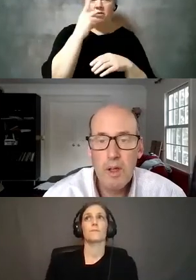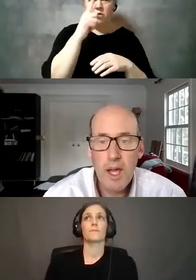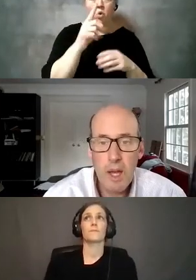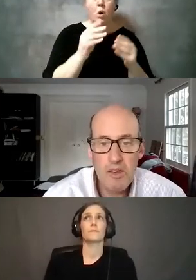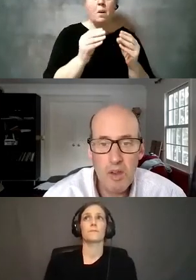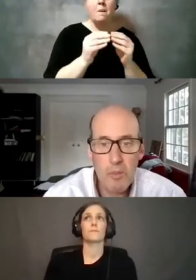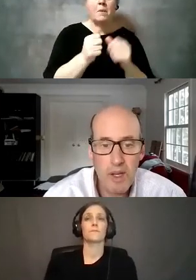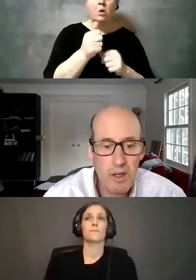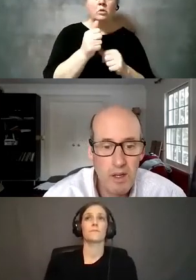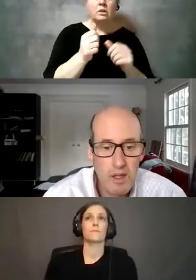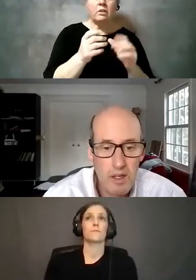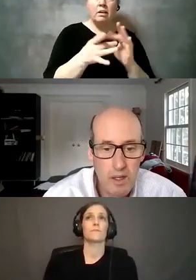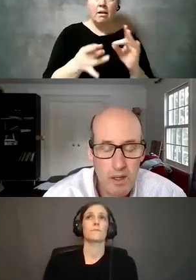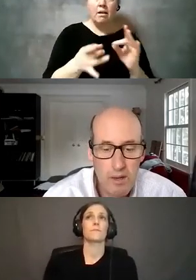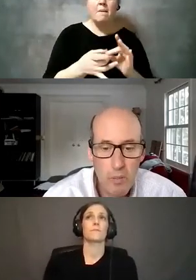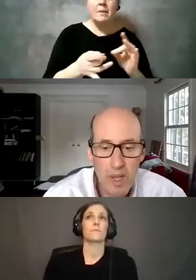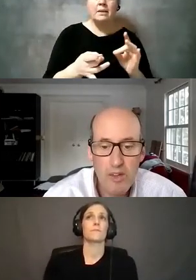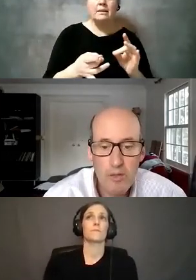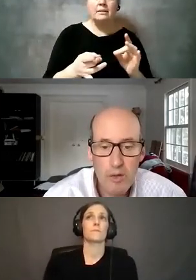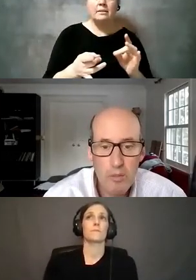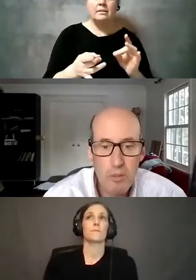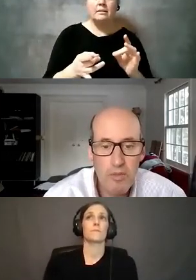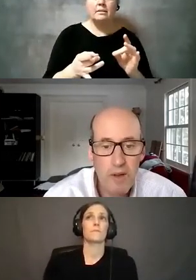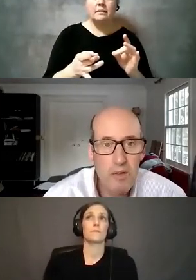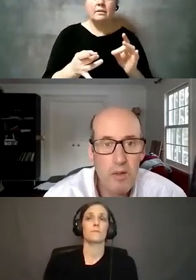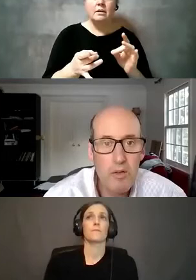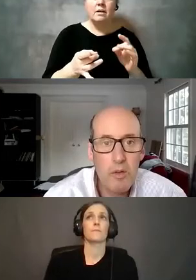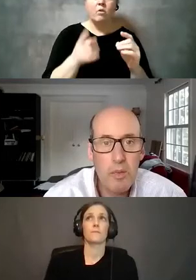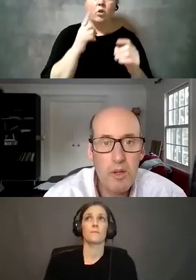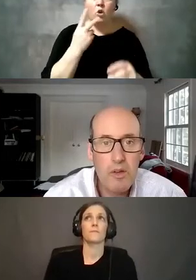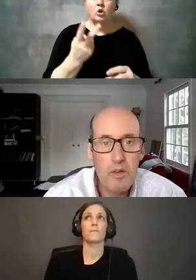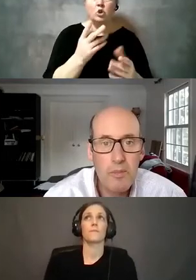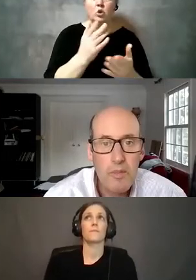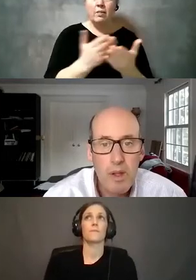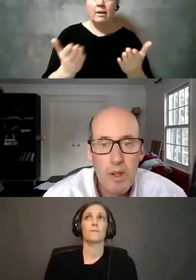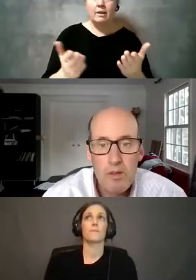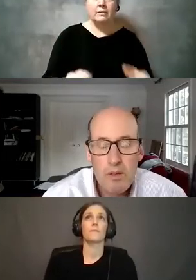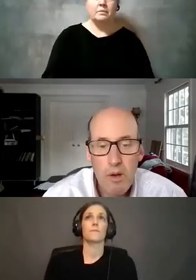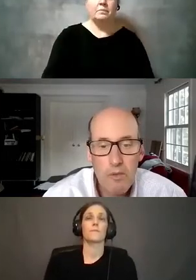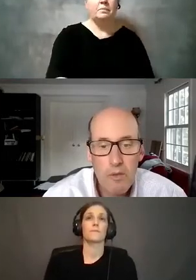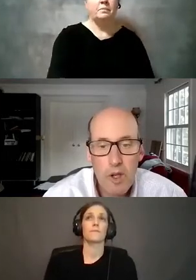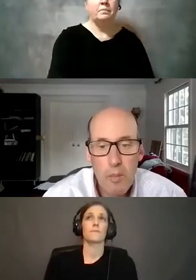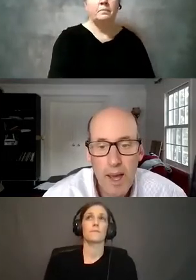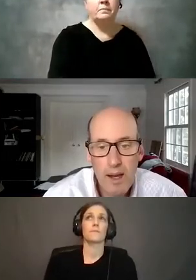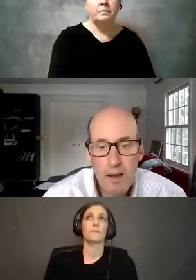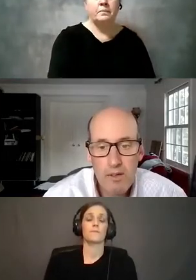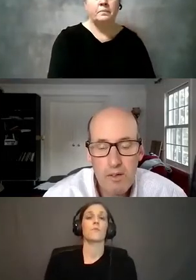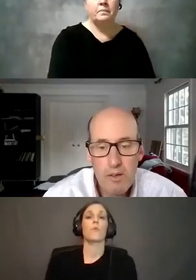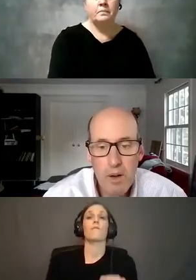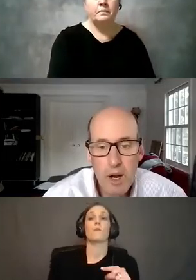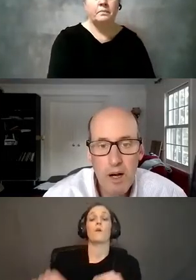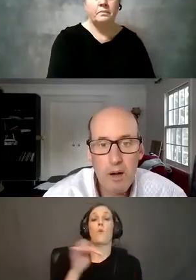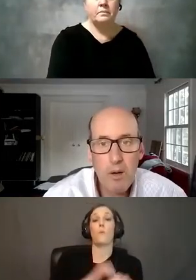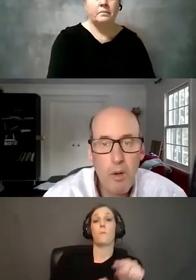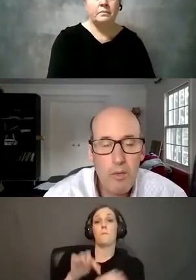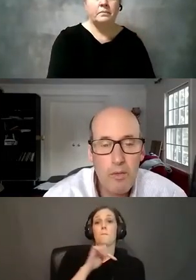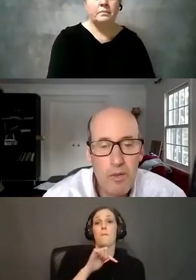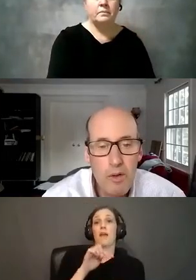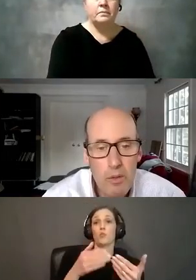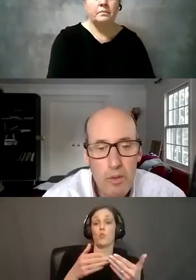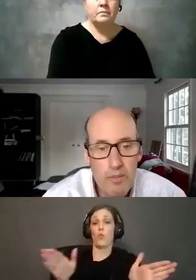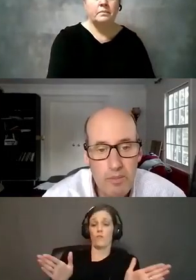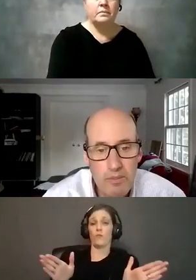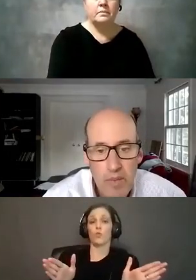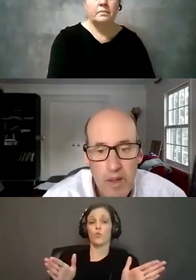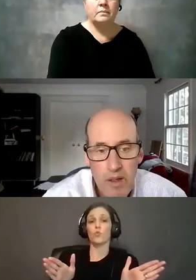the comments I'll make, a basis for them can be found in those two pieces. So if we go back to our